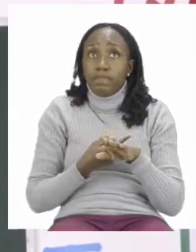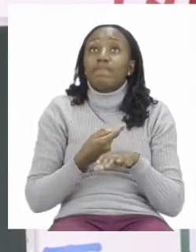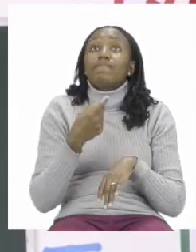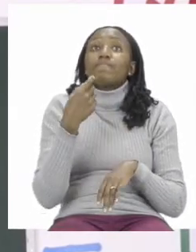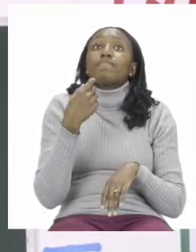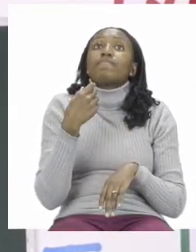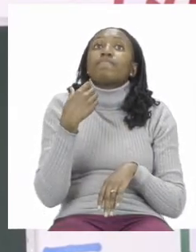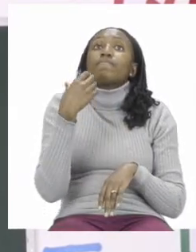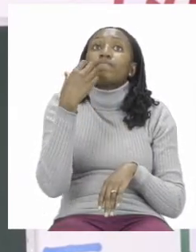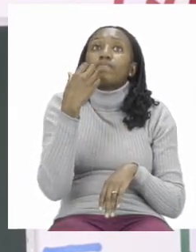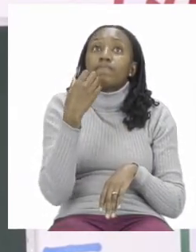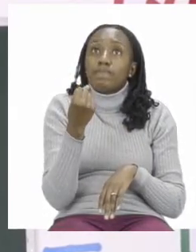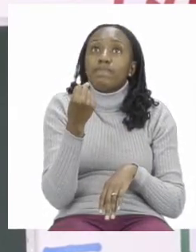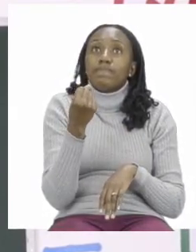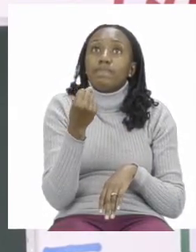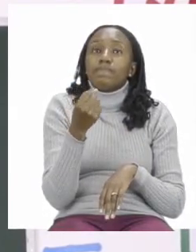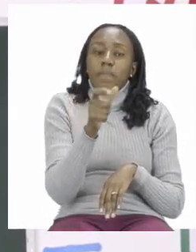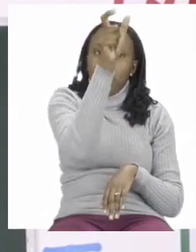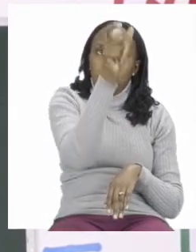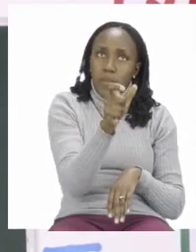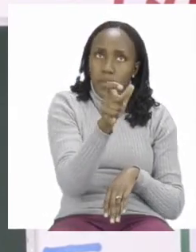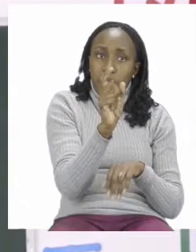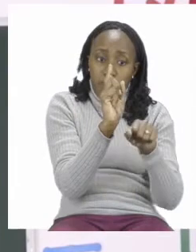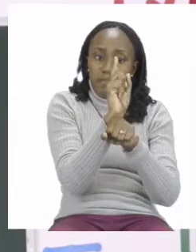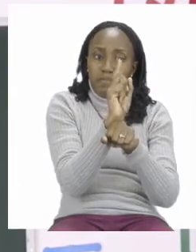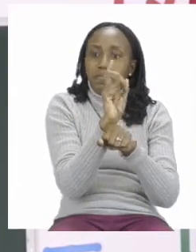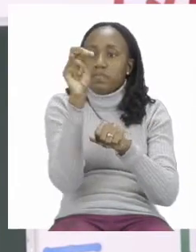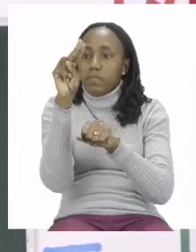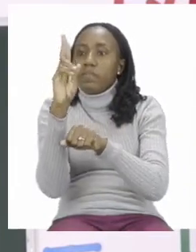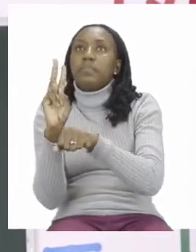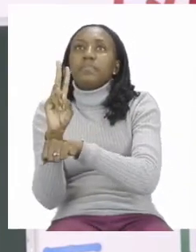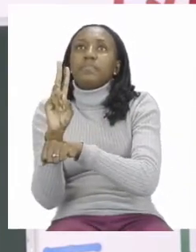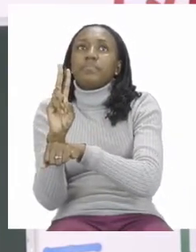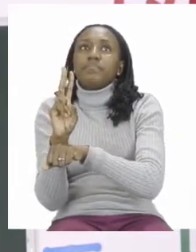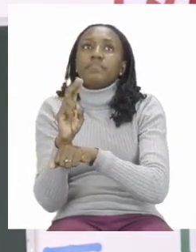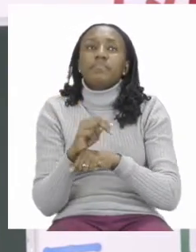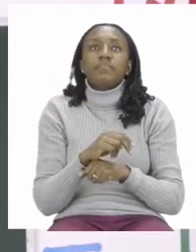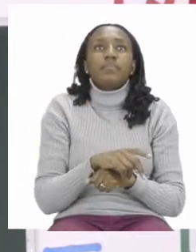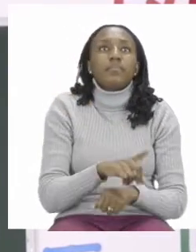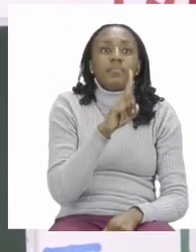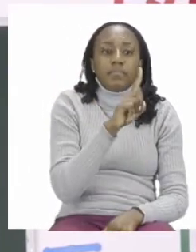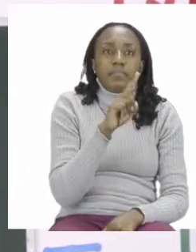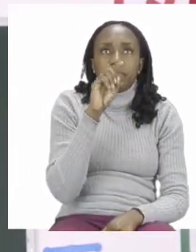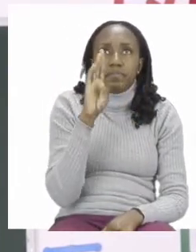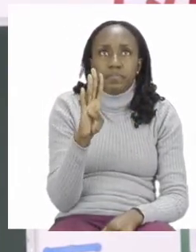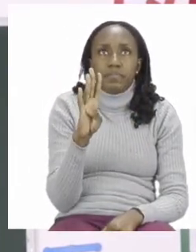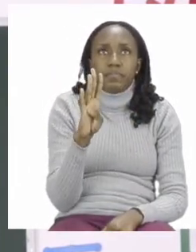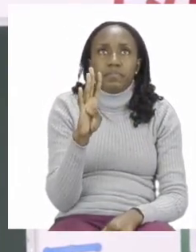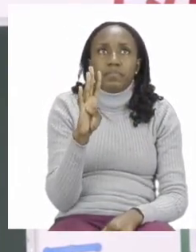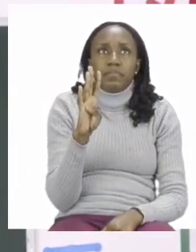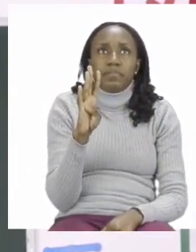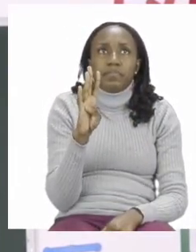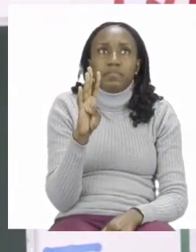front of Mrs. Units. So when they walk, he's the one that's in front. For the number 14, we are going